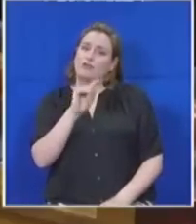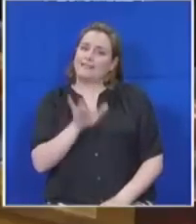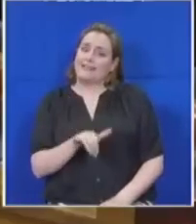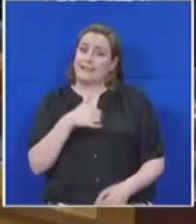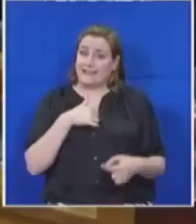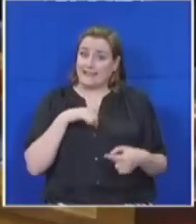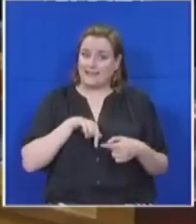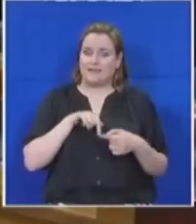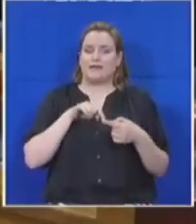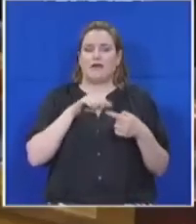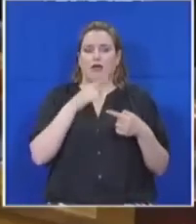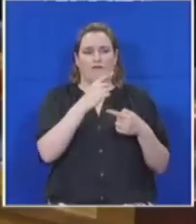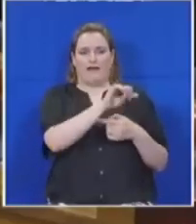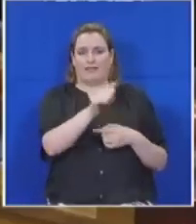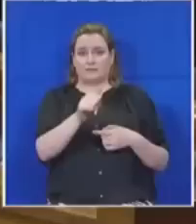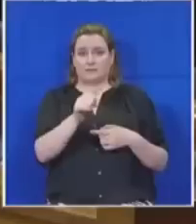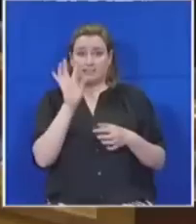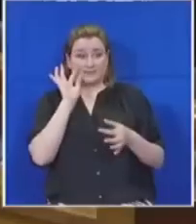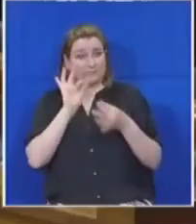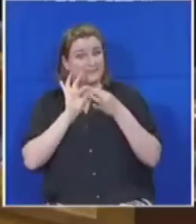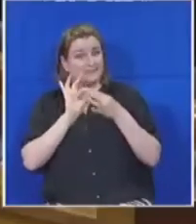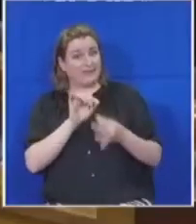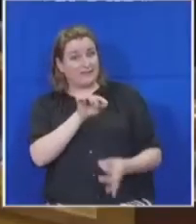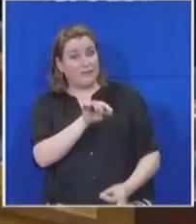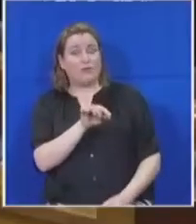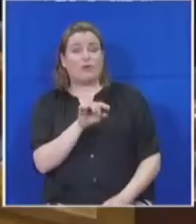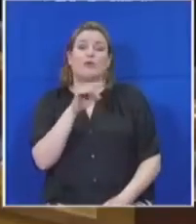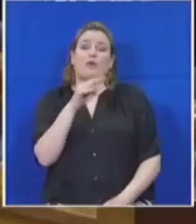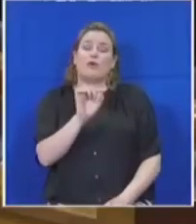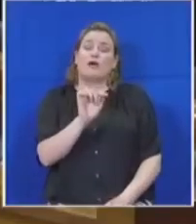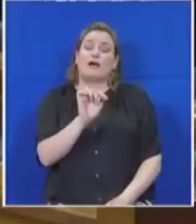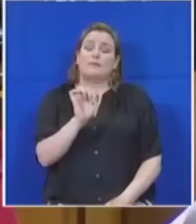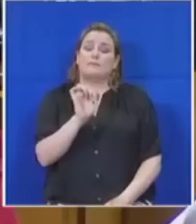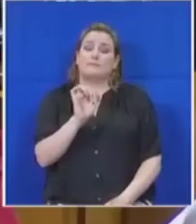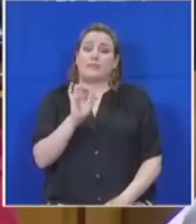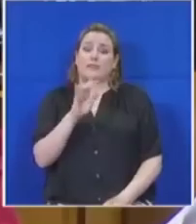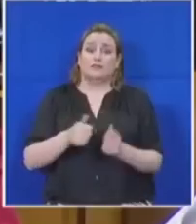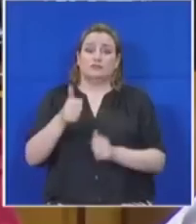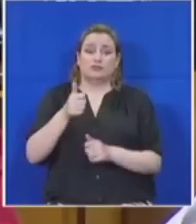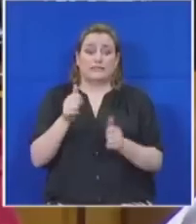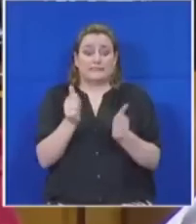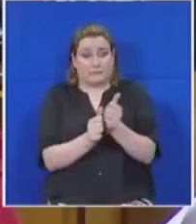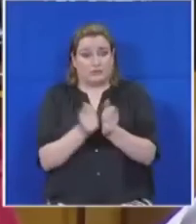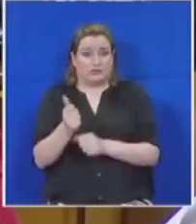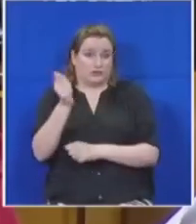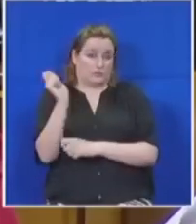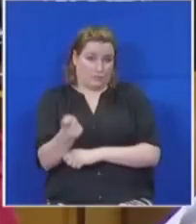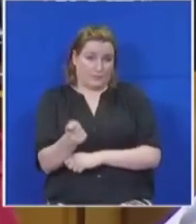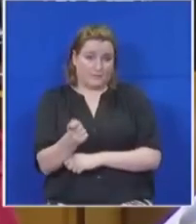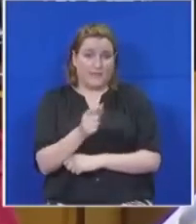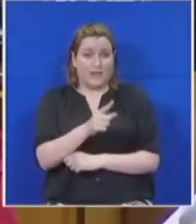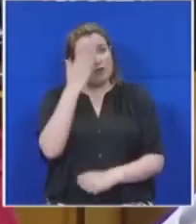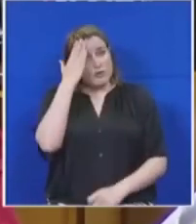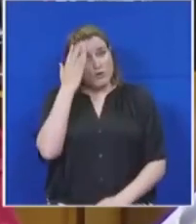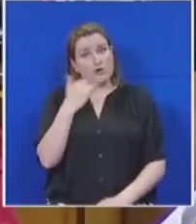chief whip. He's also talking on the improper and unethical conduct. And he knows if he's supposed to do that, he